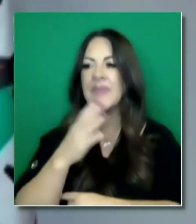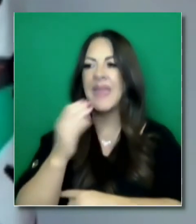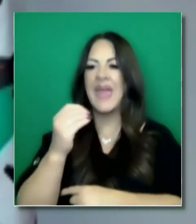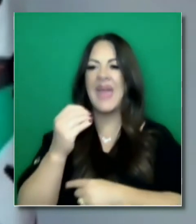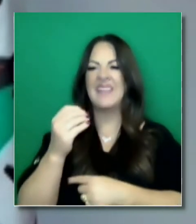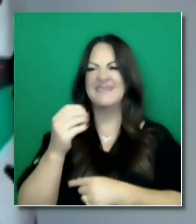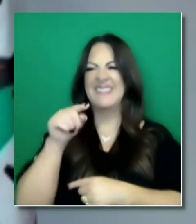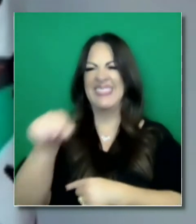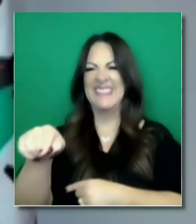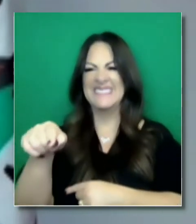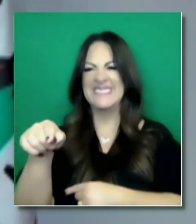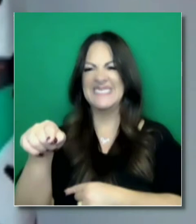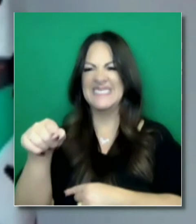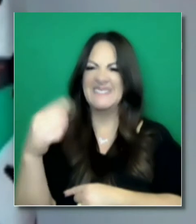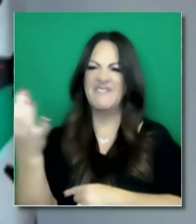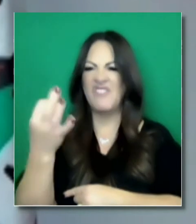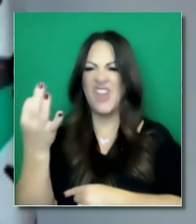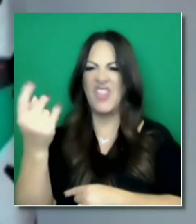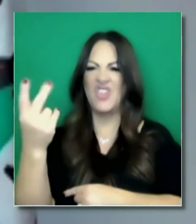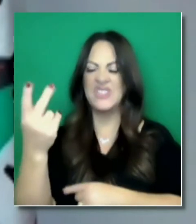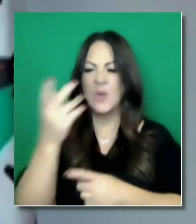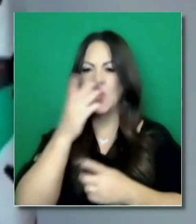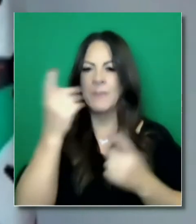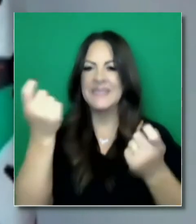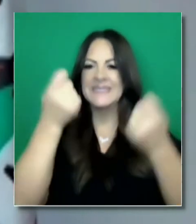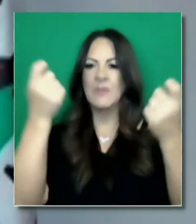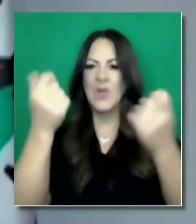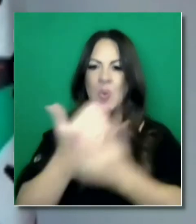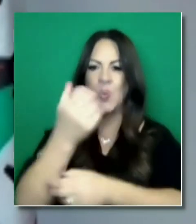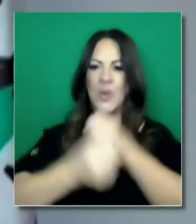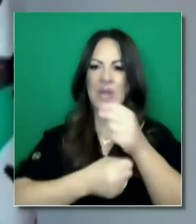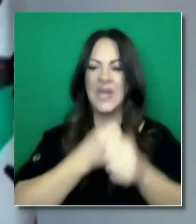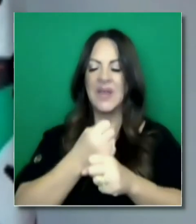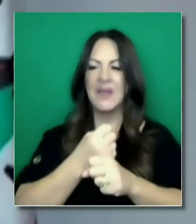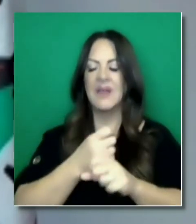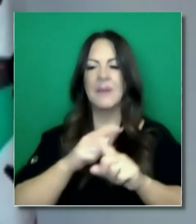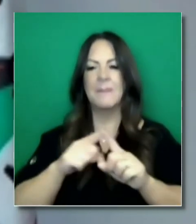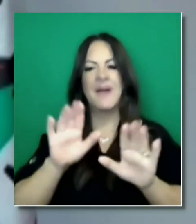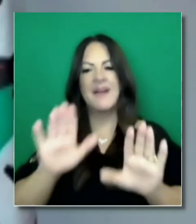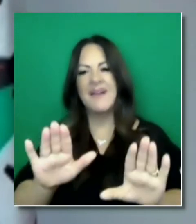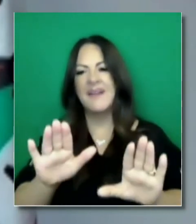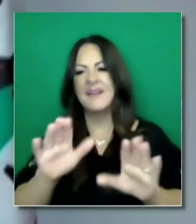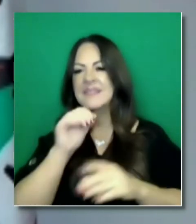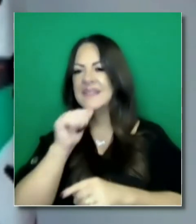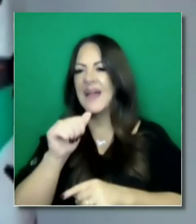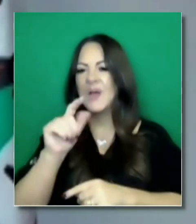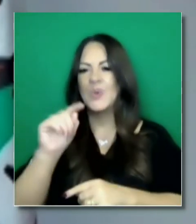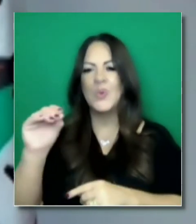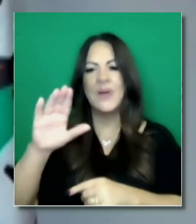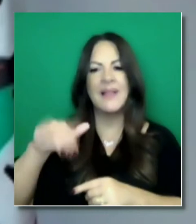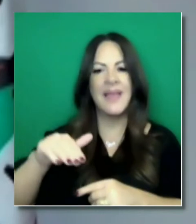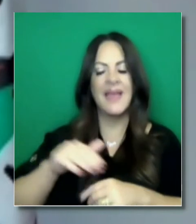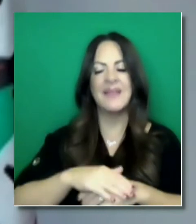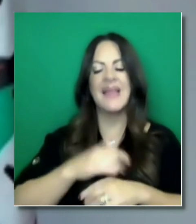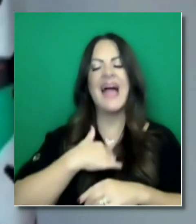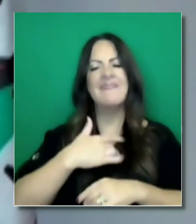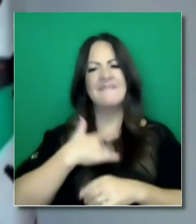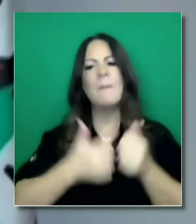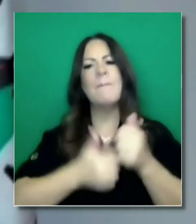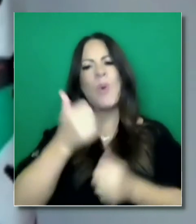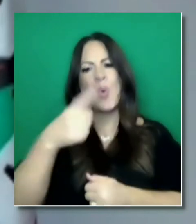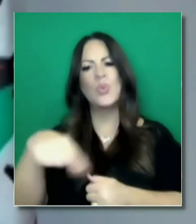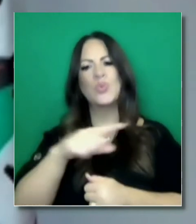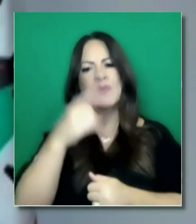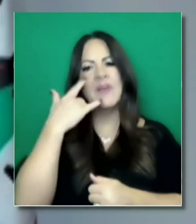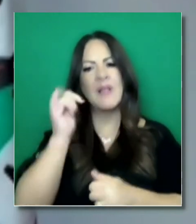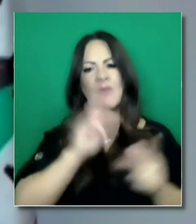just reiterate, it's not too late to make a change in plans. I think Californians have been paying attention. We saw maybe a